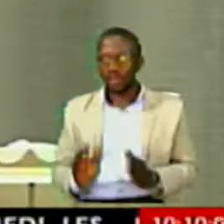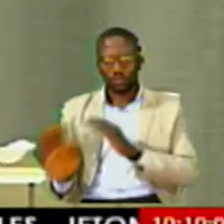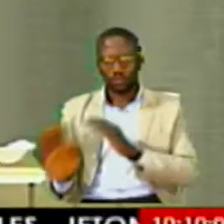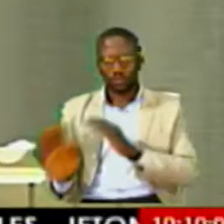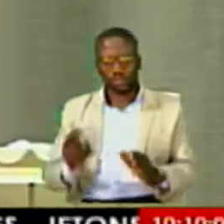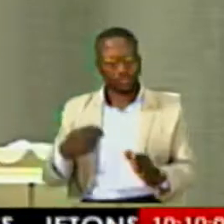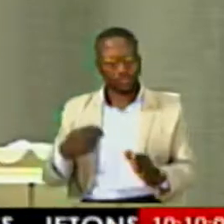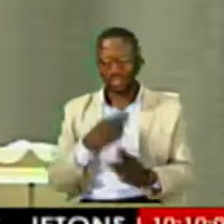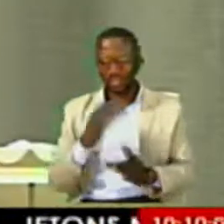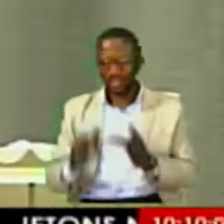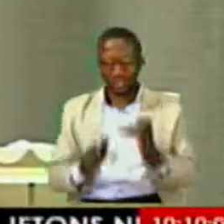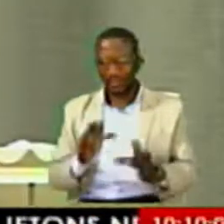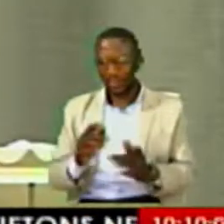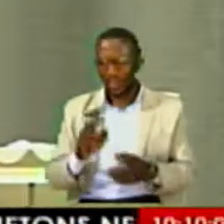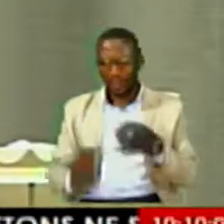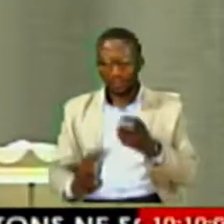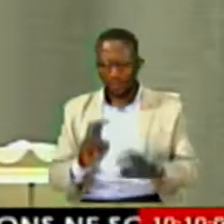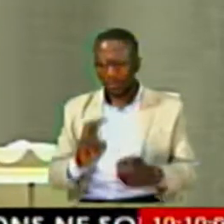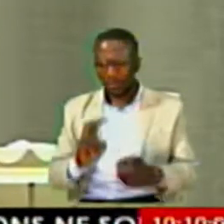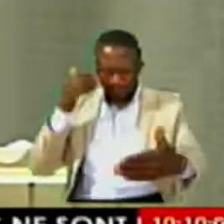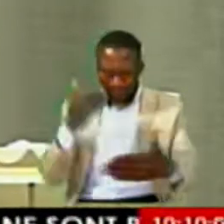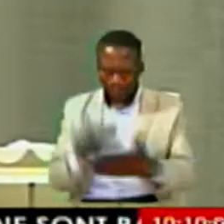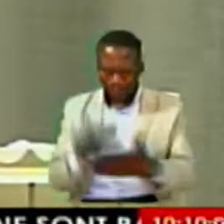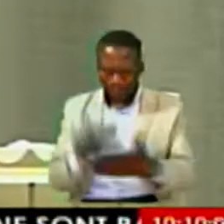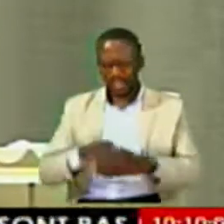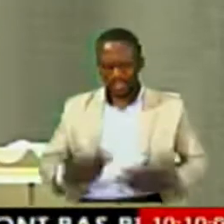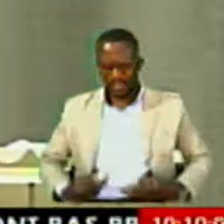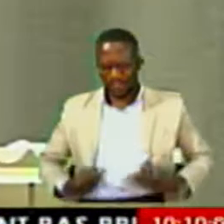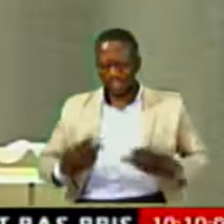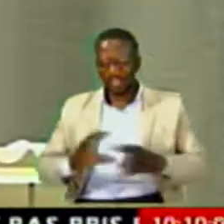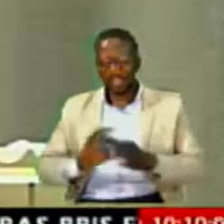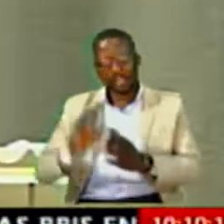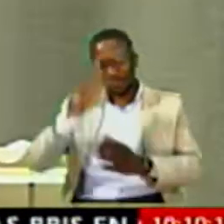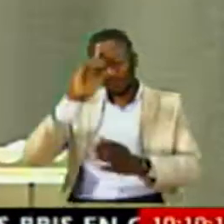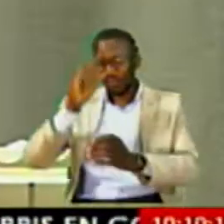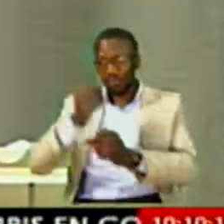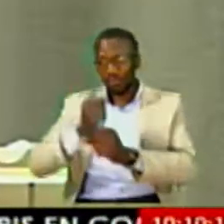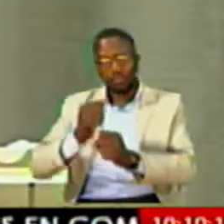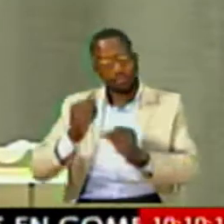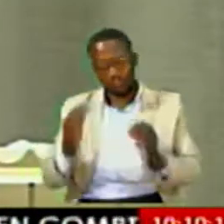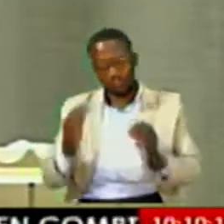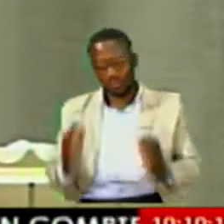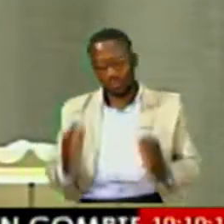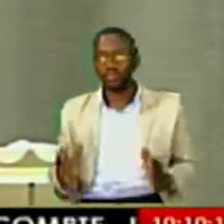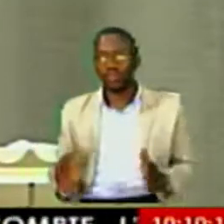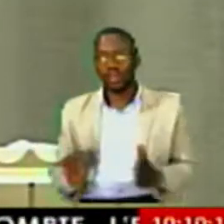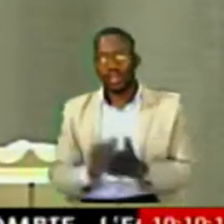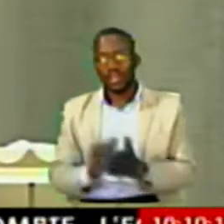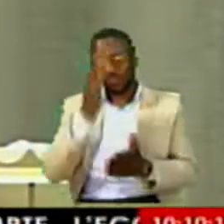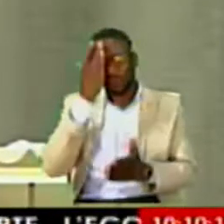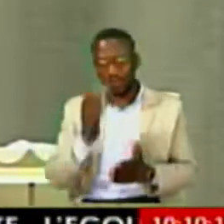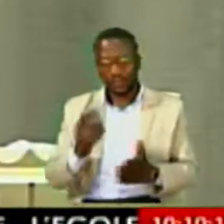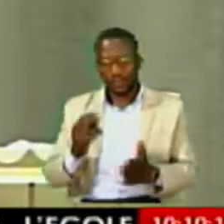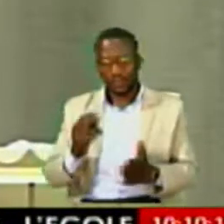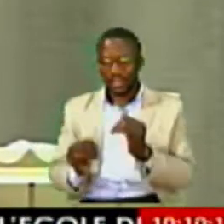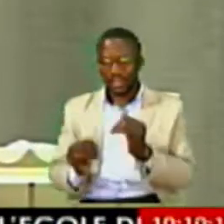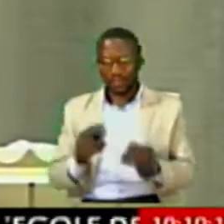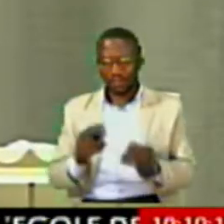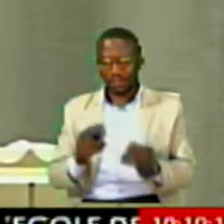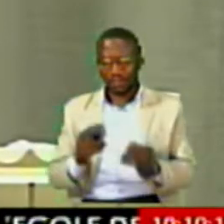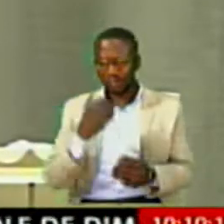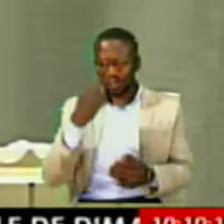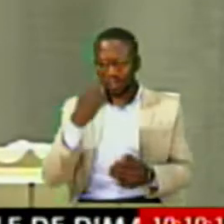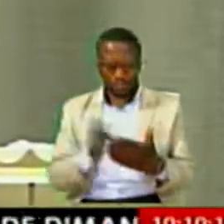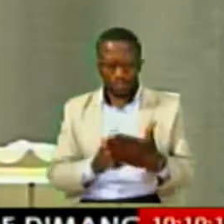grant us grace. Le problème arrive à un croyant. The problem can come to a believer. C'est pourquoi lisons en Romains 8:8. Therefore, we read